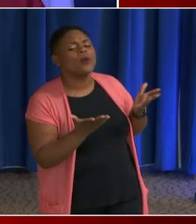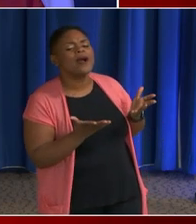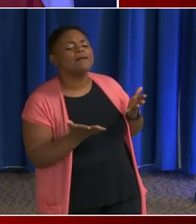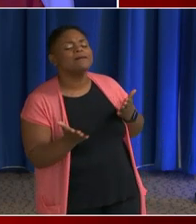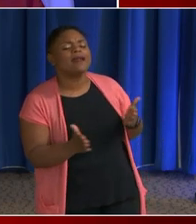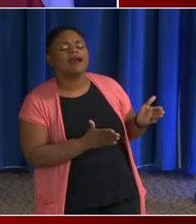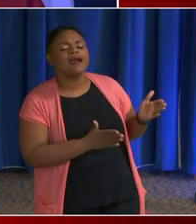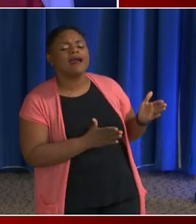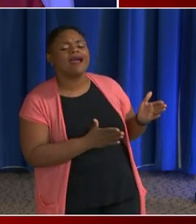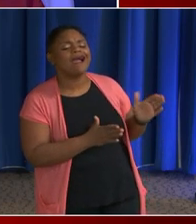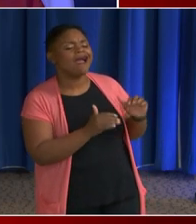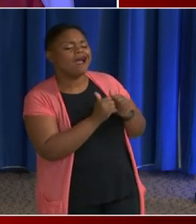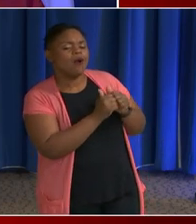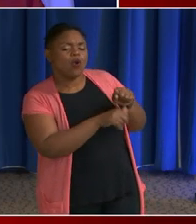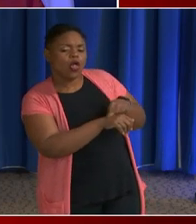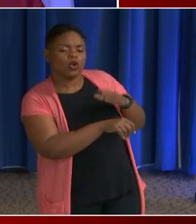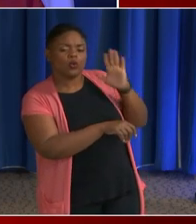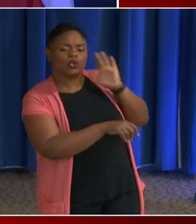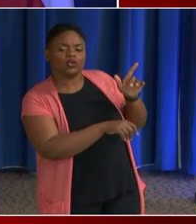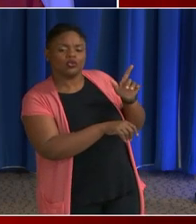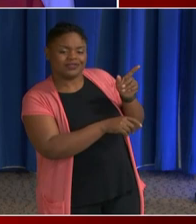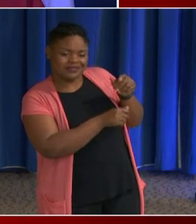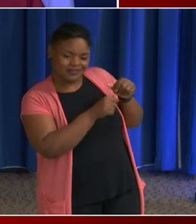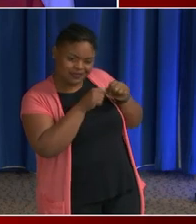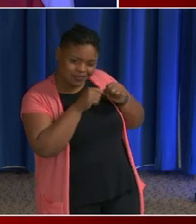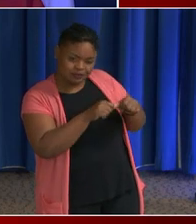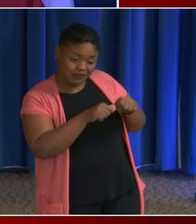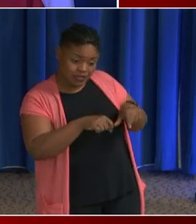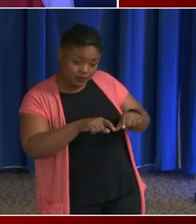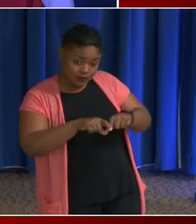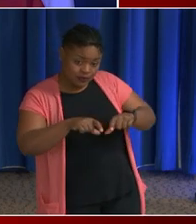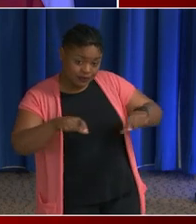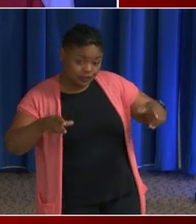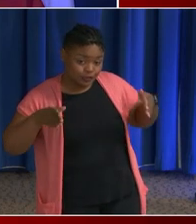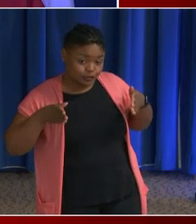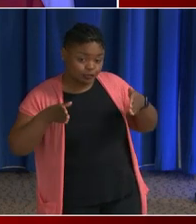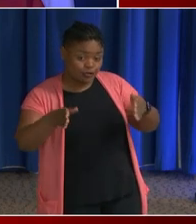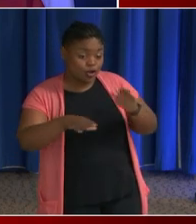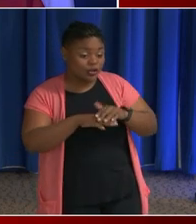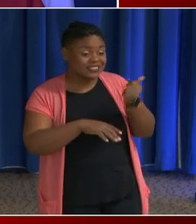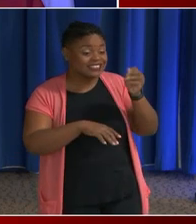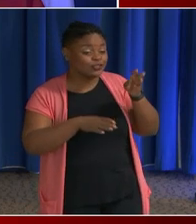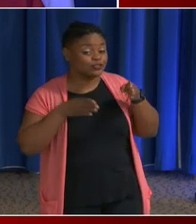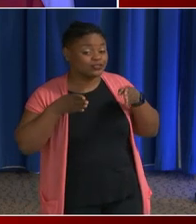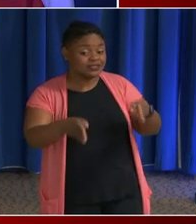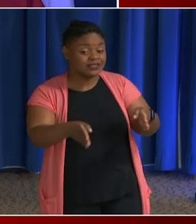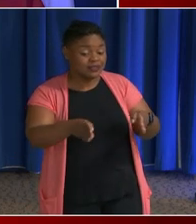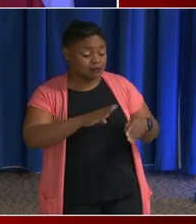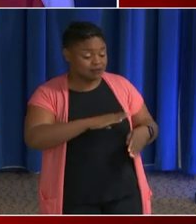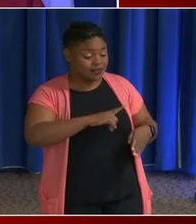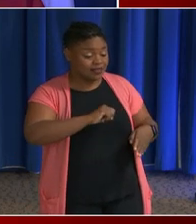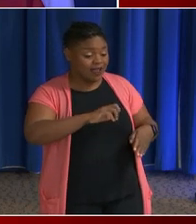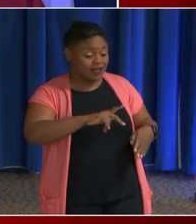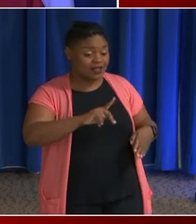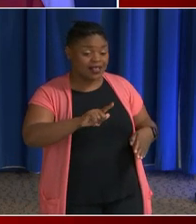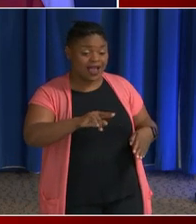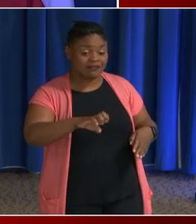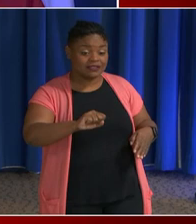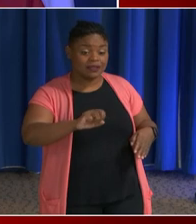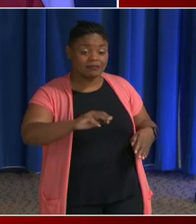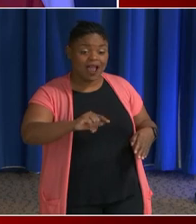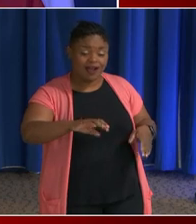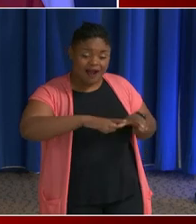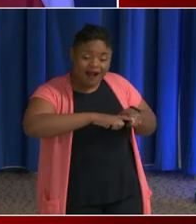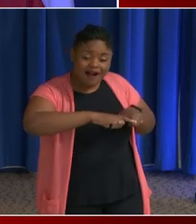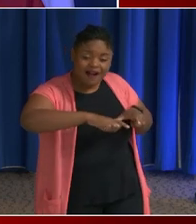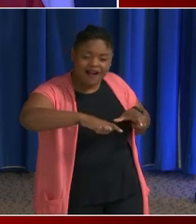keep the Black Lives Matter mural on 16th Street? Well, we've commissioned the artwork. We